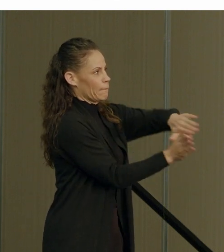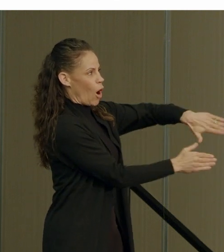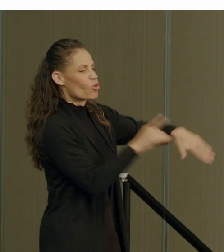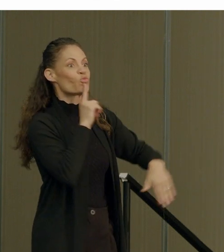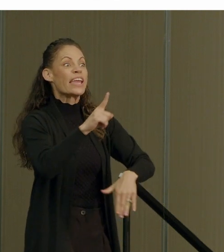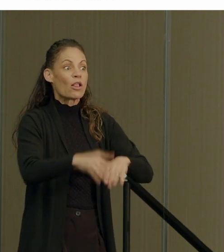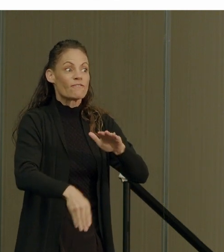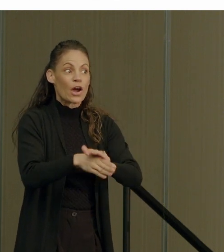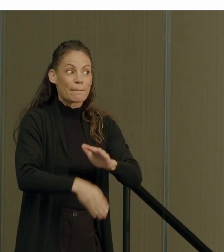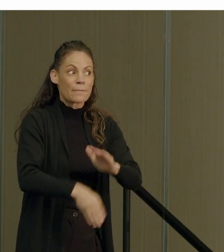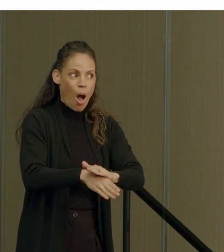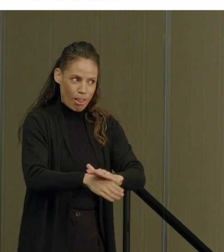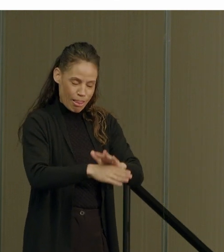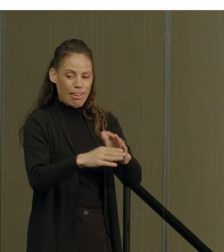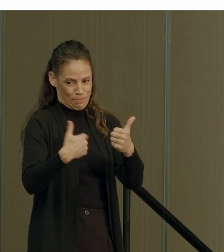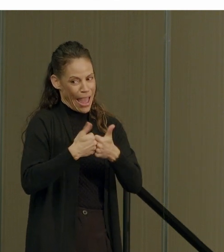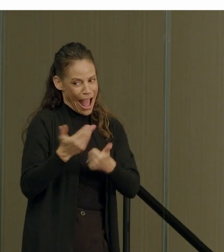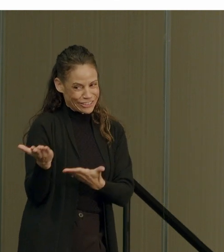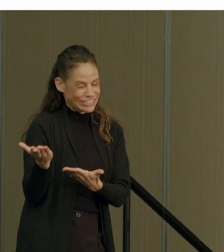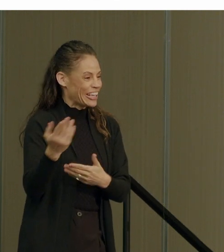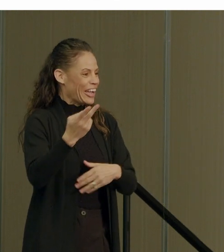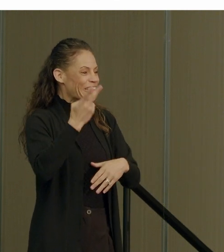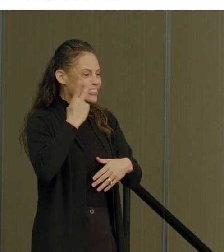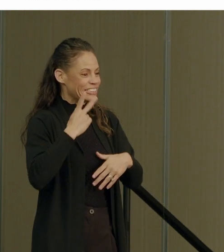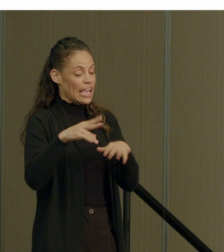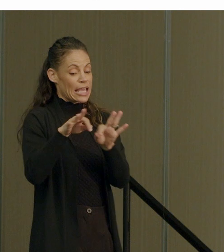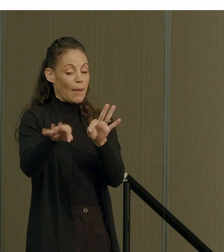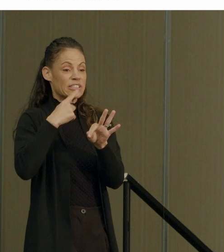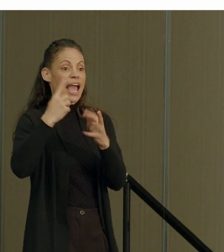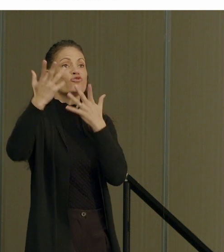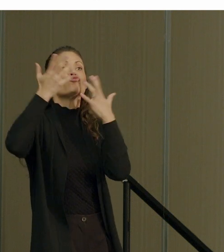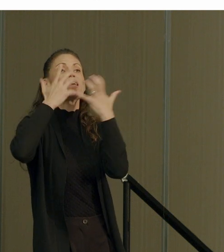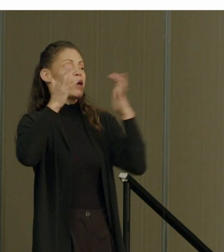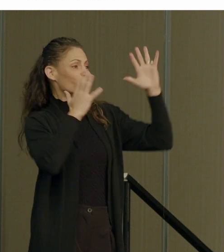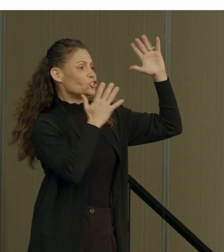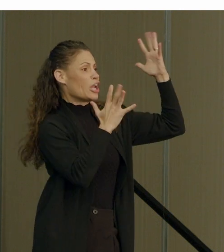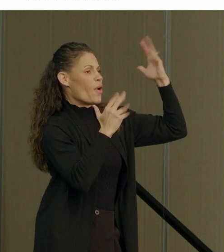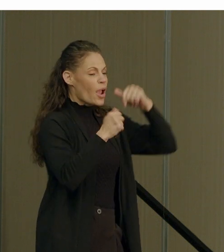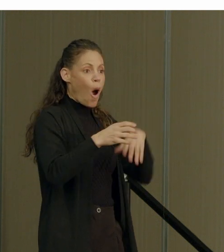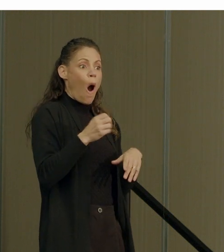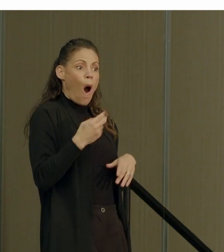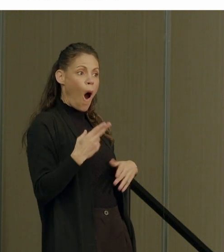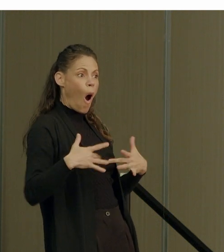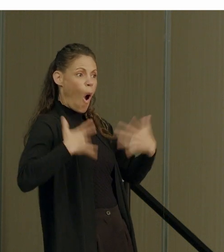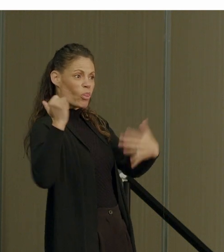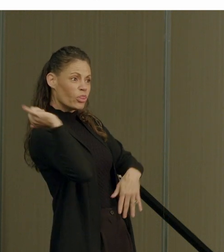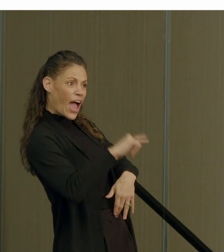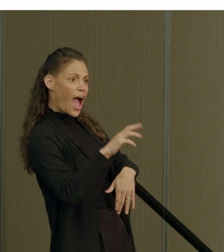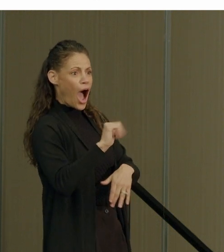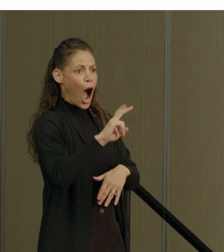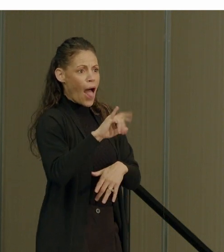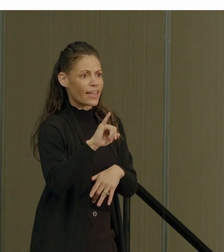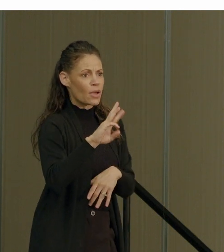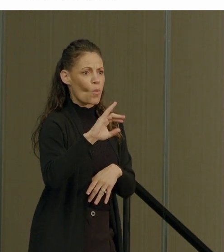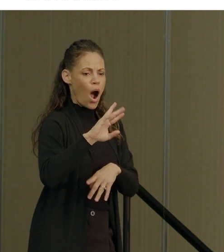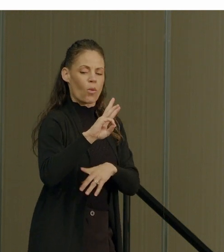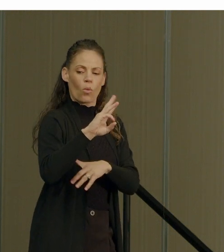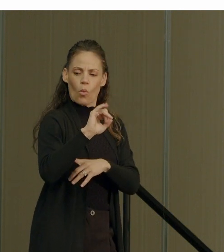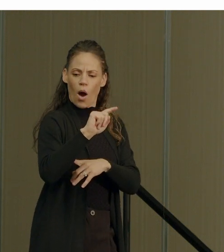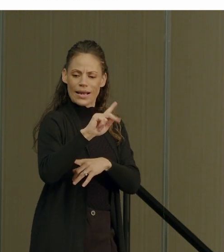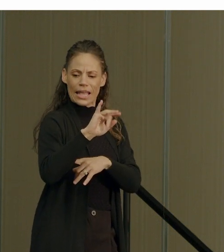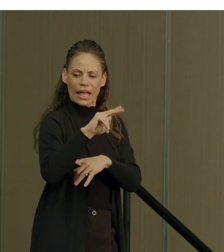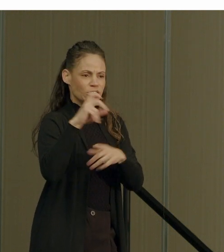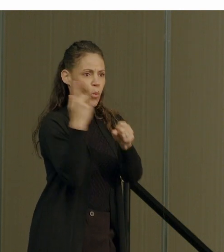And here you can see captions screaming and cheering. Oh, how about that? Ollie Watkins wins it for